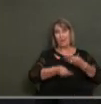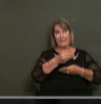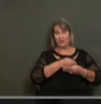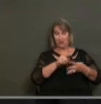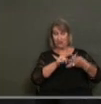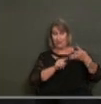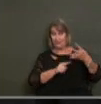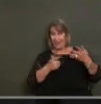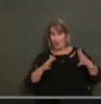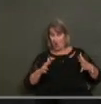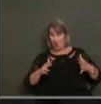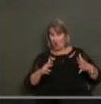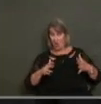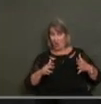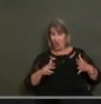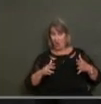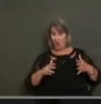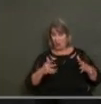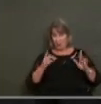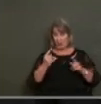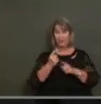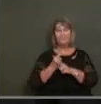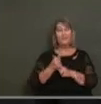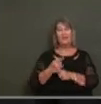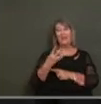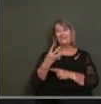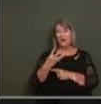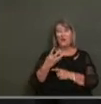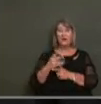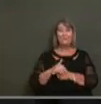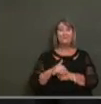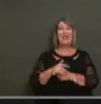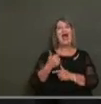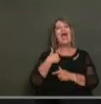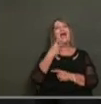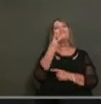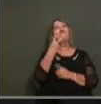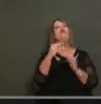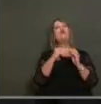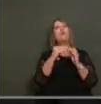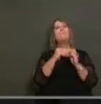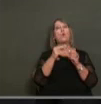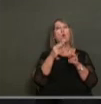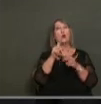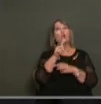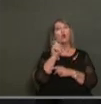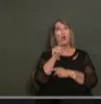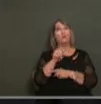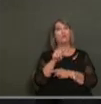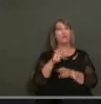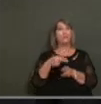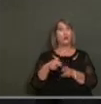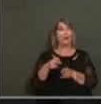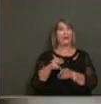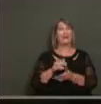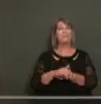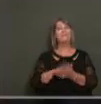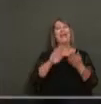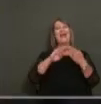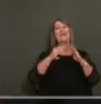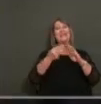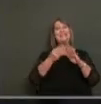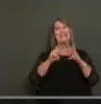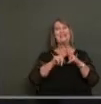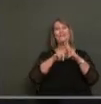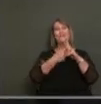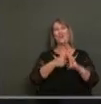I think I got them, right? I wish it was four, but you know, okay. I guess we can get what we can get. I had two more questions very quickly. The city's entering